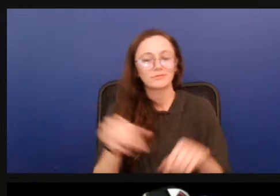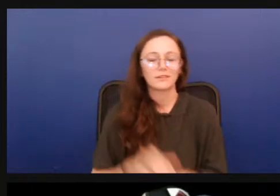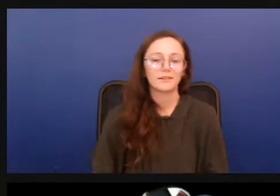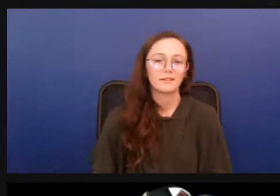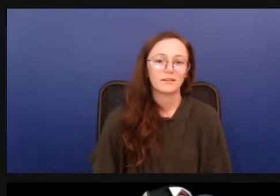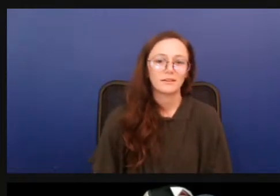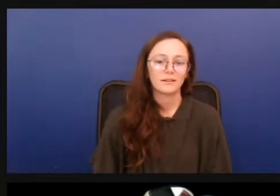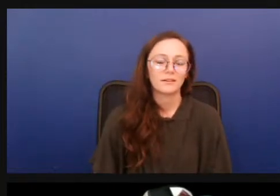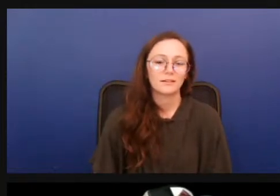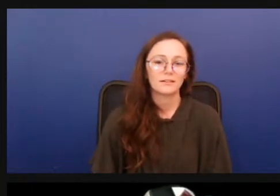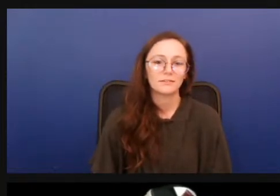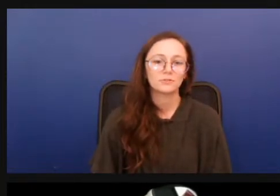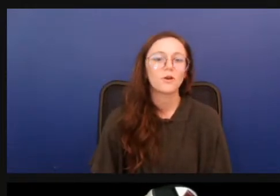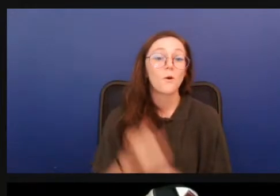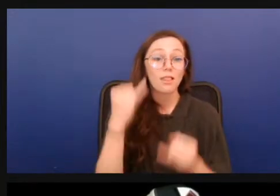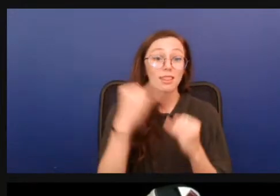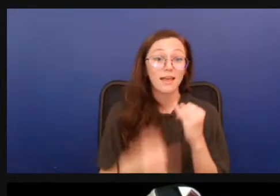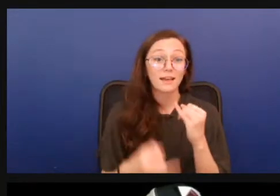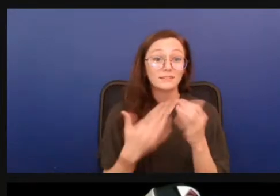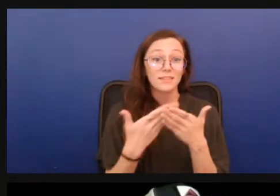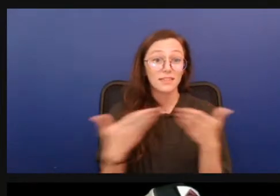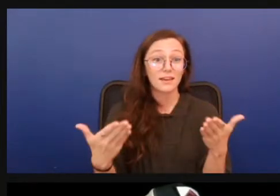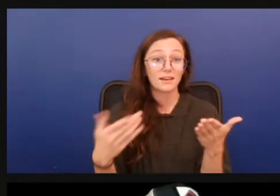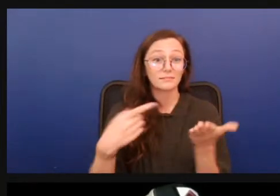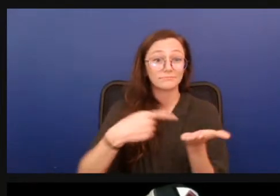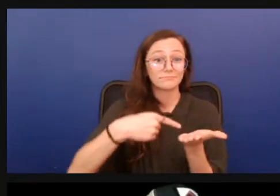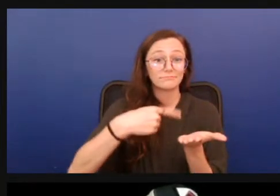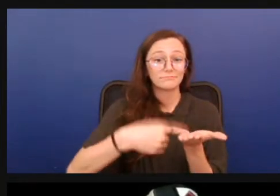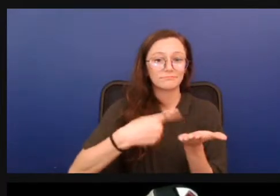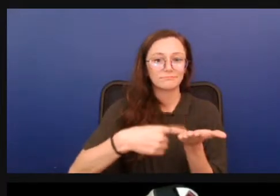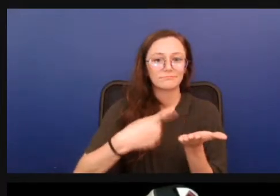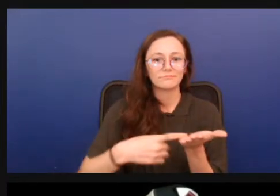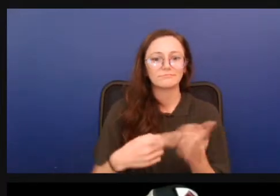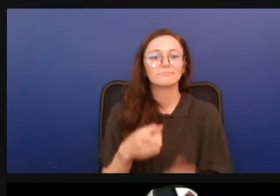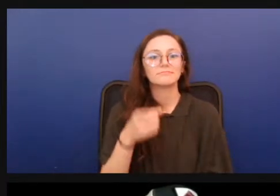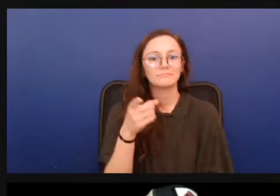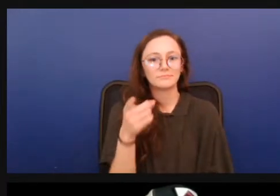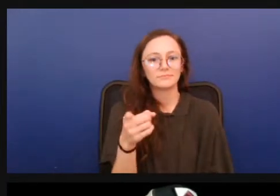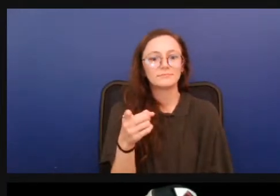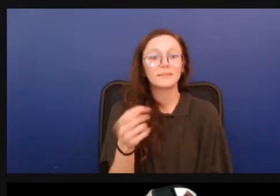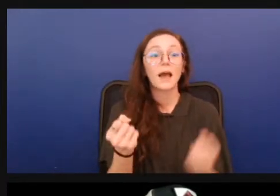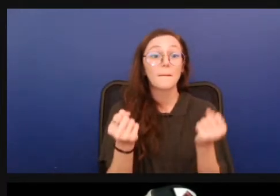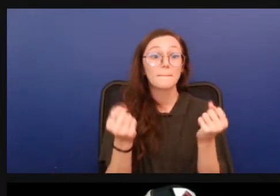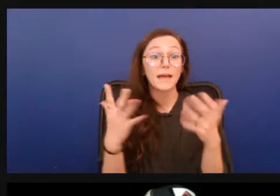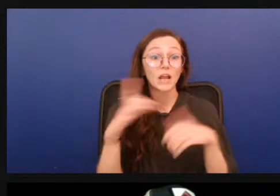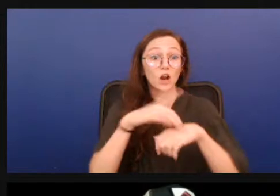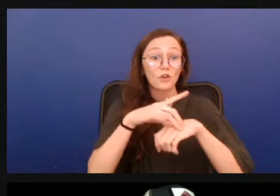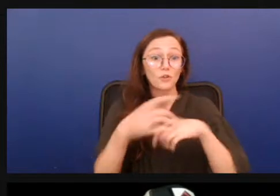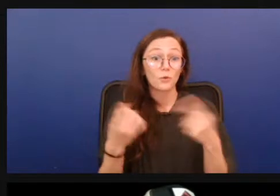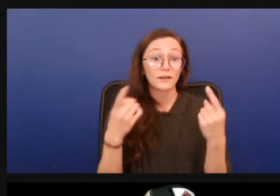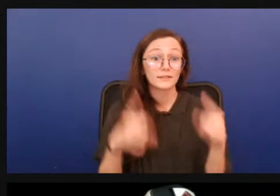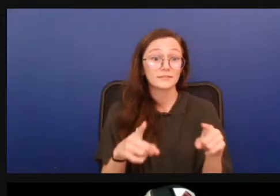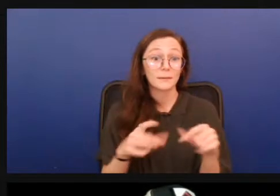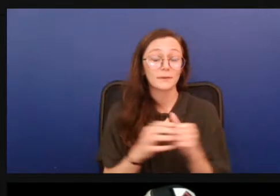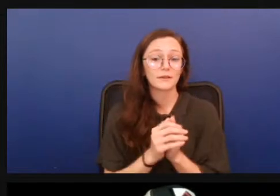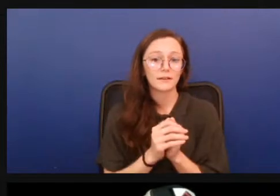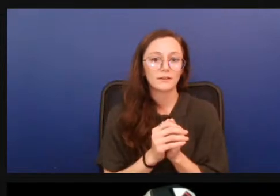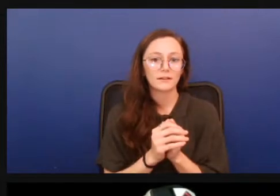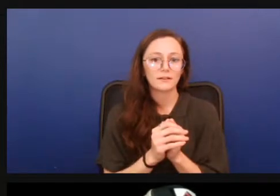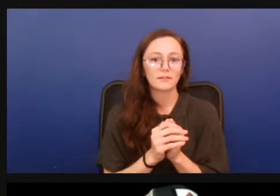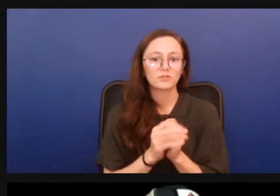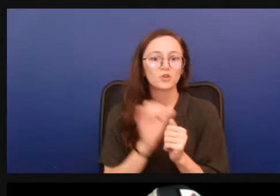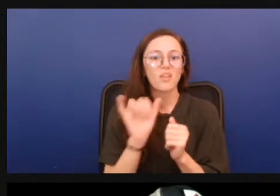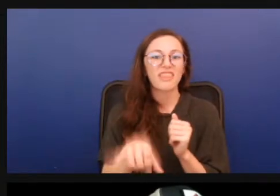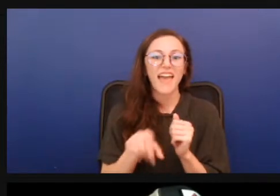So one last thing on this plot, we can see the rates of earthquakes as well. So there is that pulse of dike